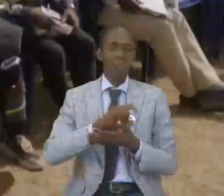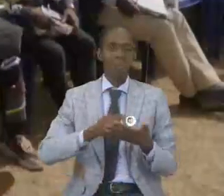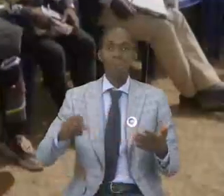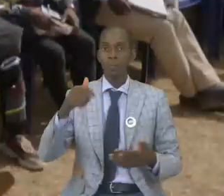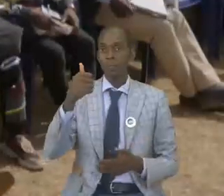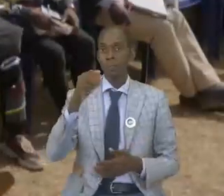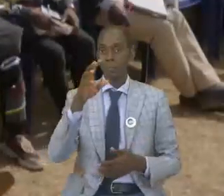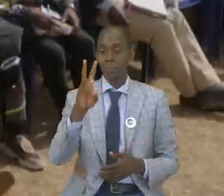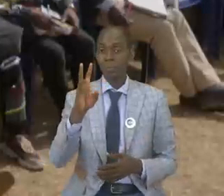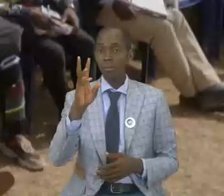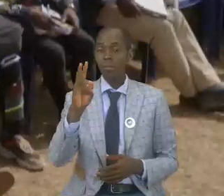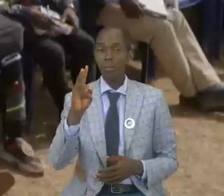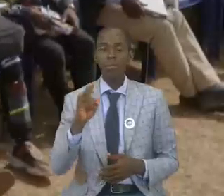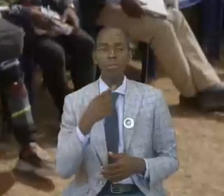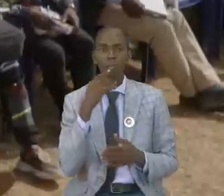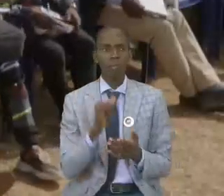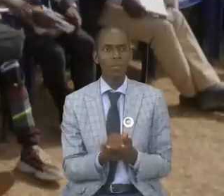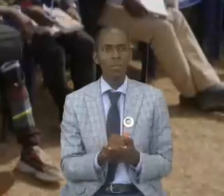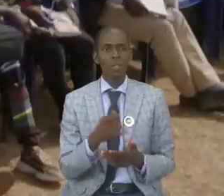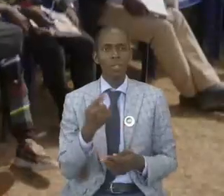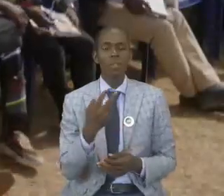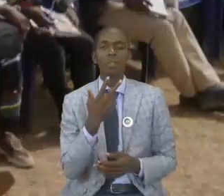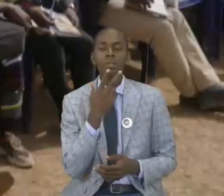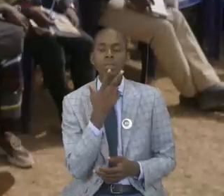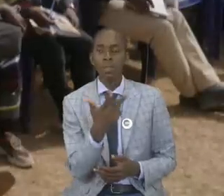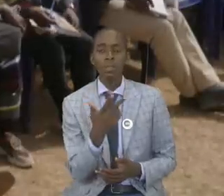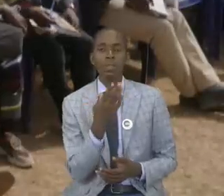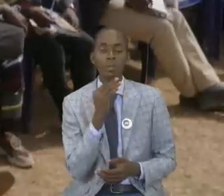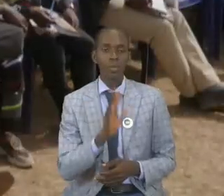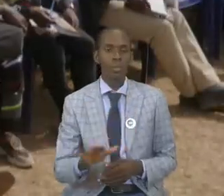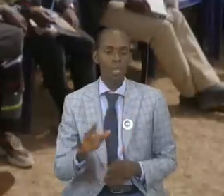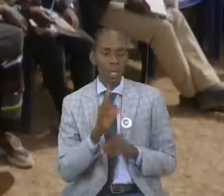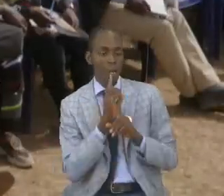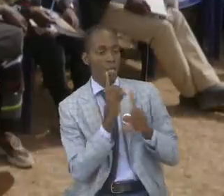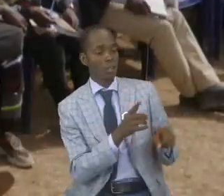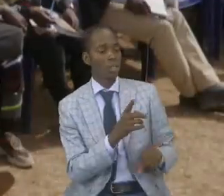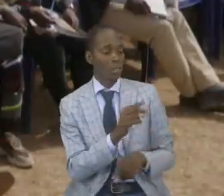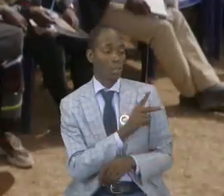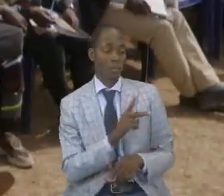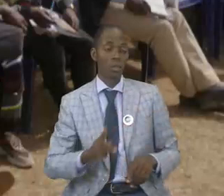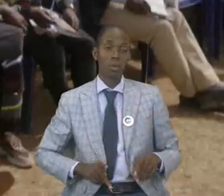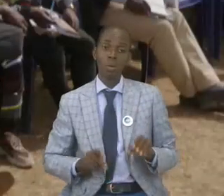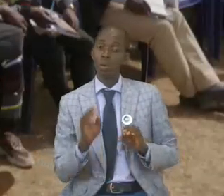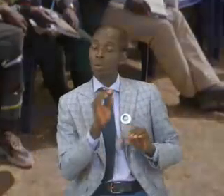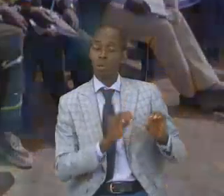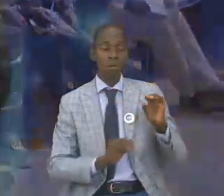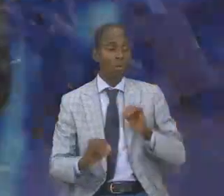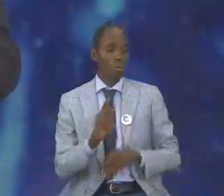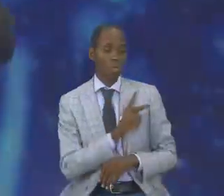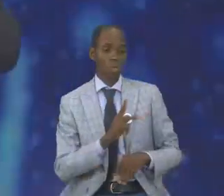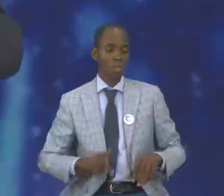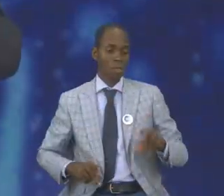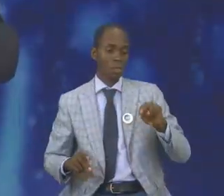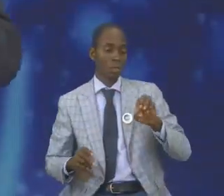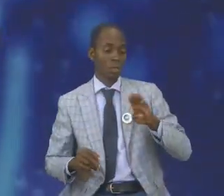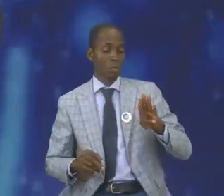It says in verse 16, Shadrach, Meshach, and Abednego answered and said to the king, O Nebuchadnezzar,